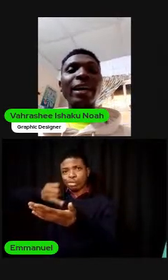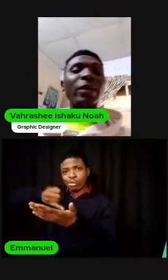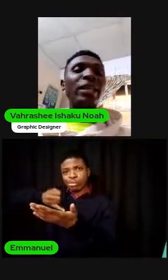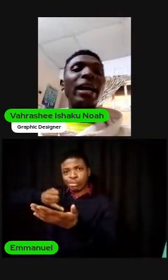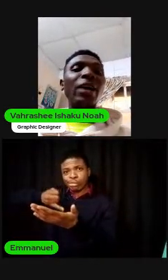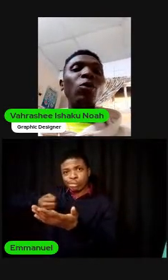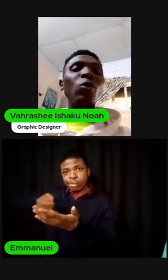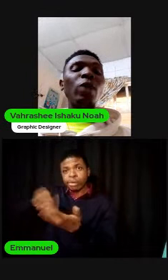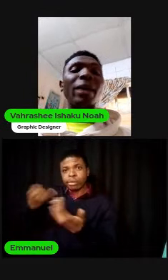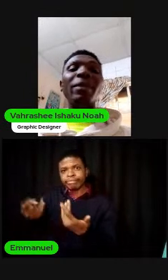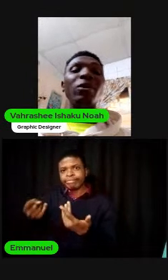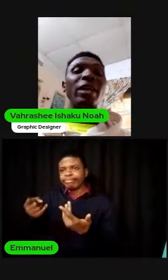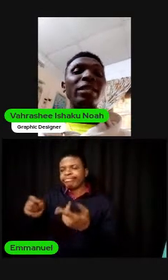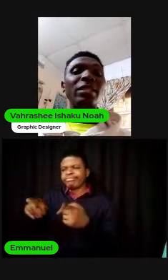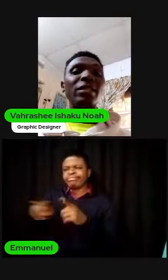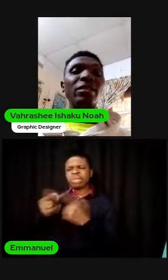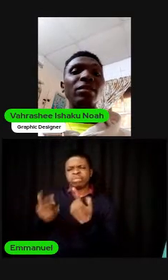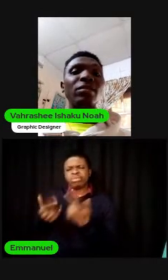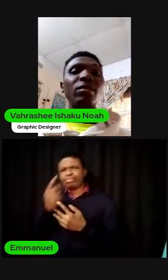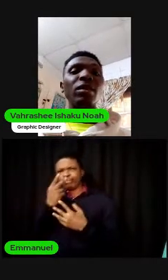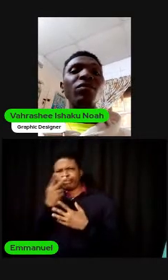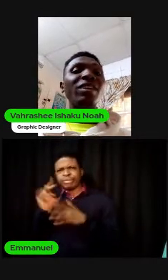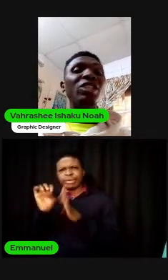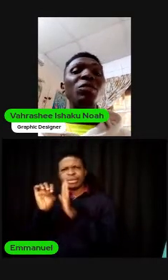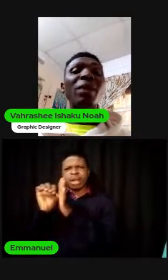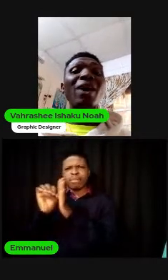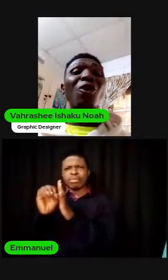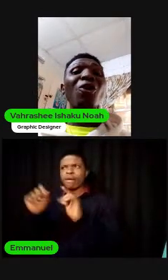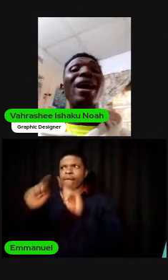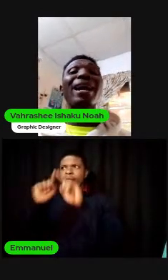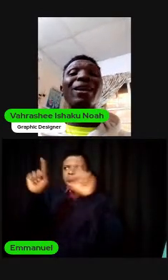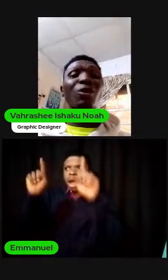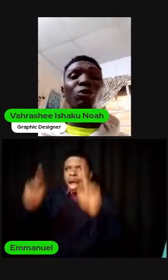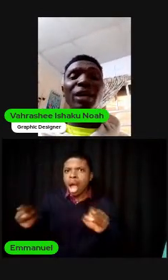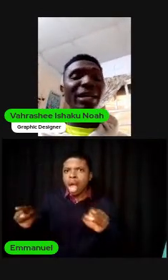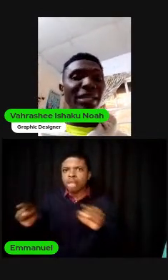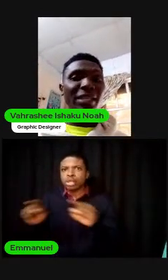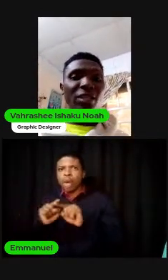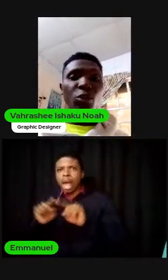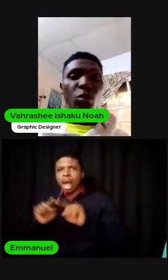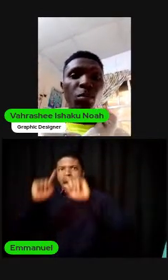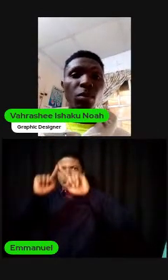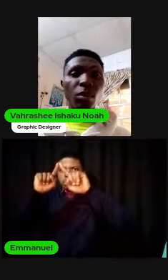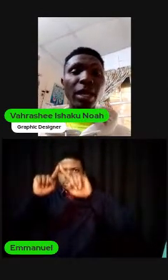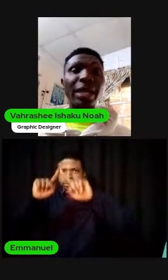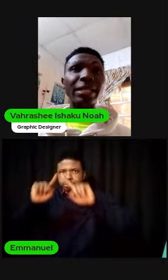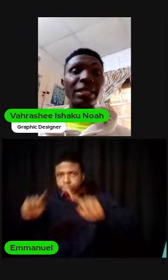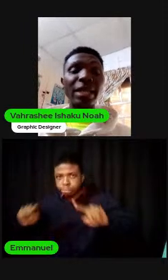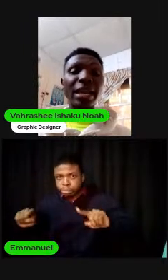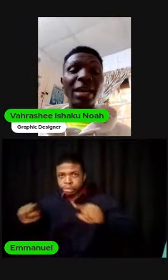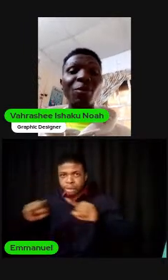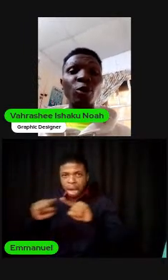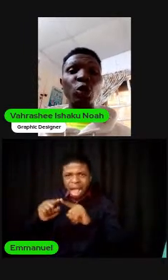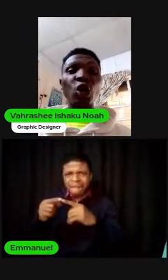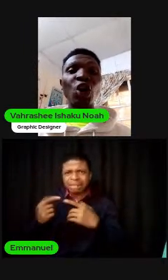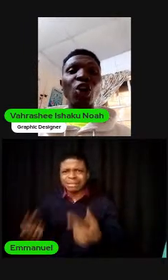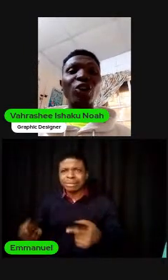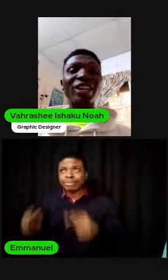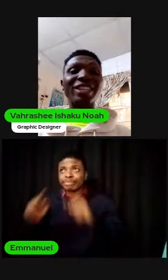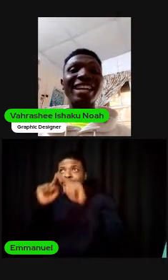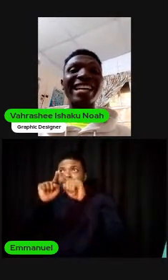square, a triangle, and many other things. In fact, shapes are all around us, and they are the things that help